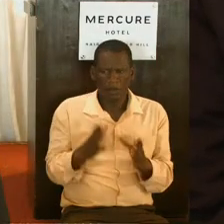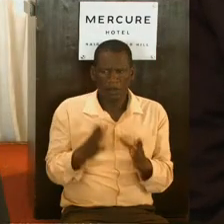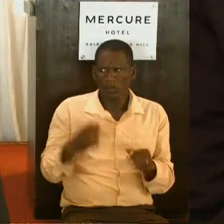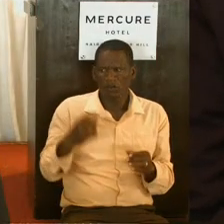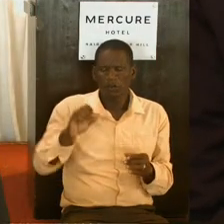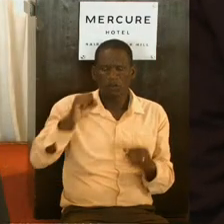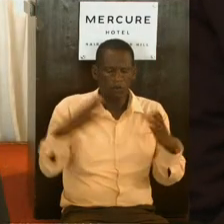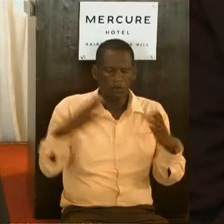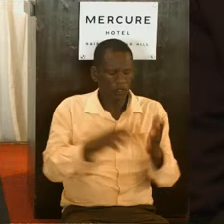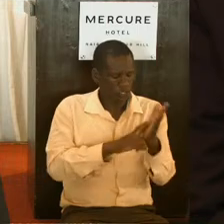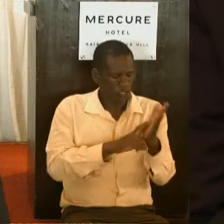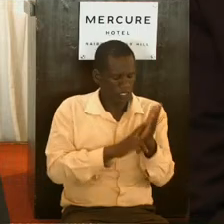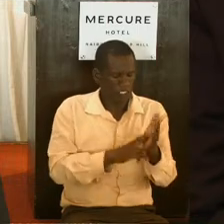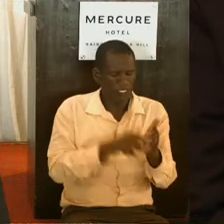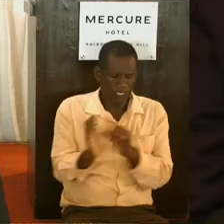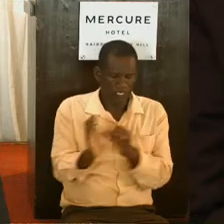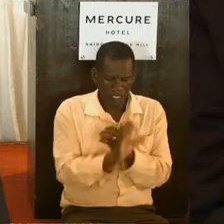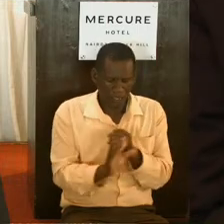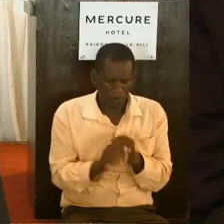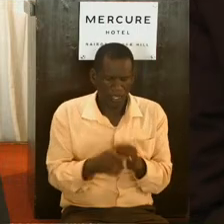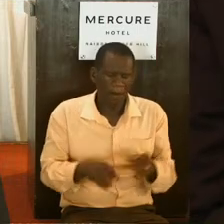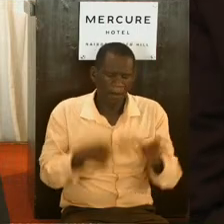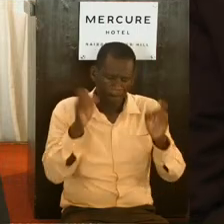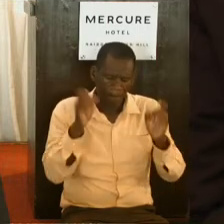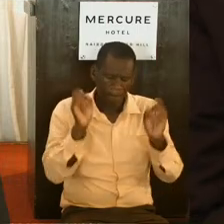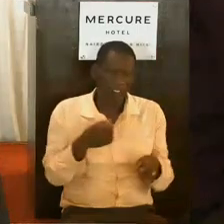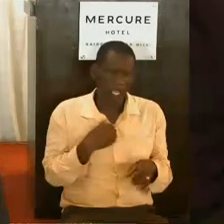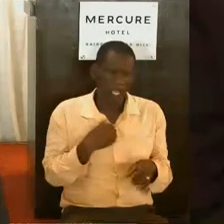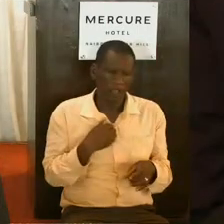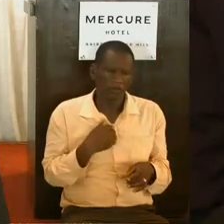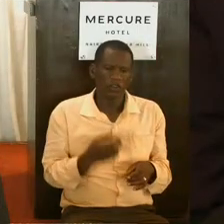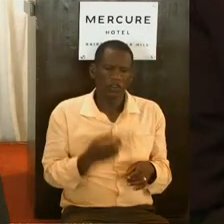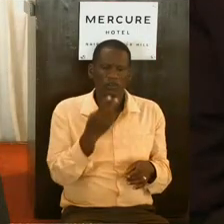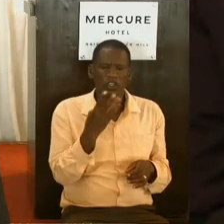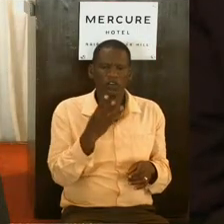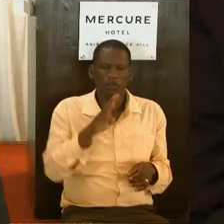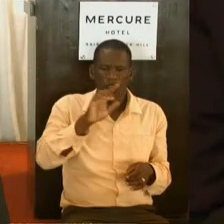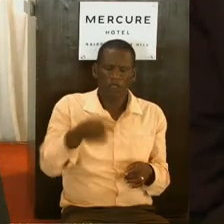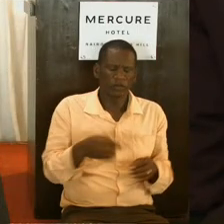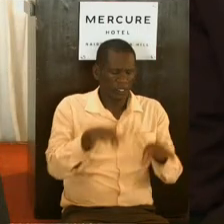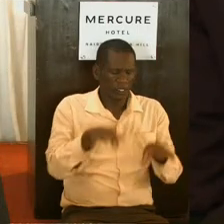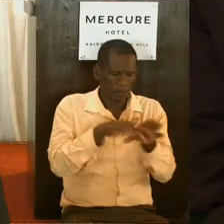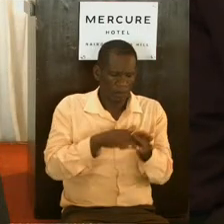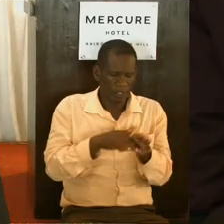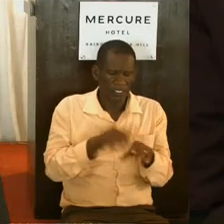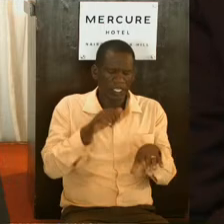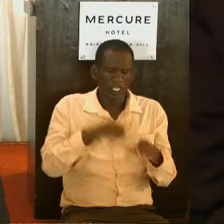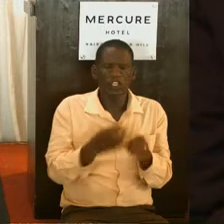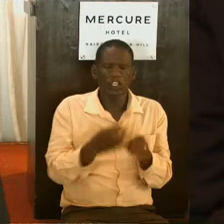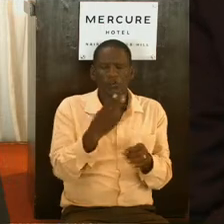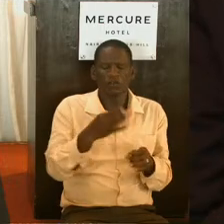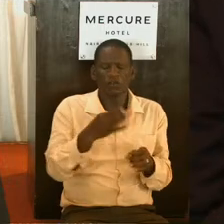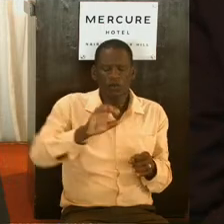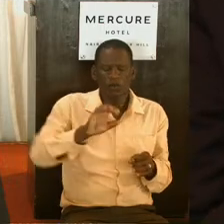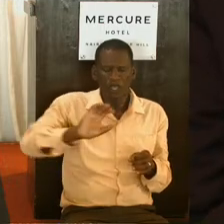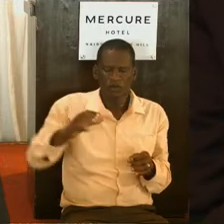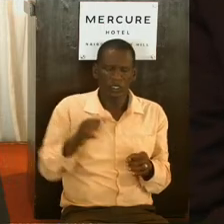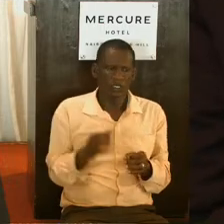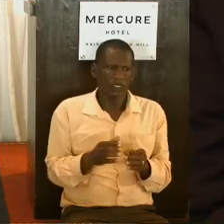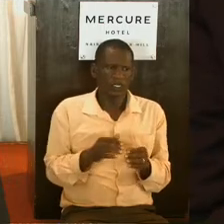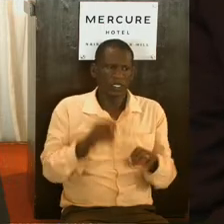to be registered in this country it has to have 24 000 members in 24 counties